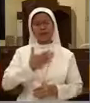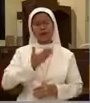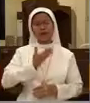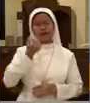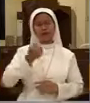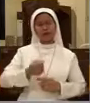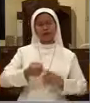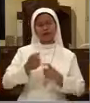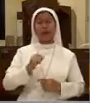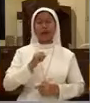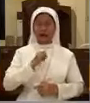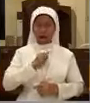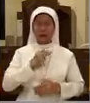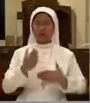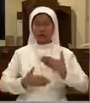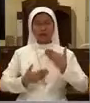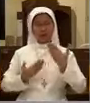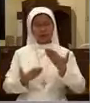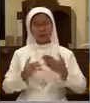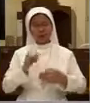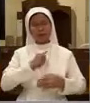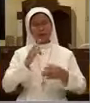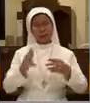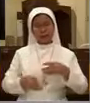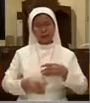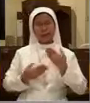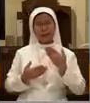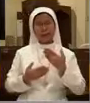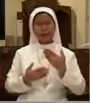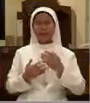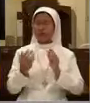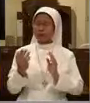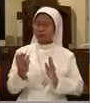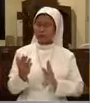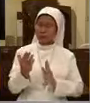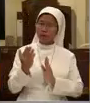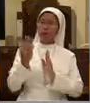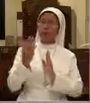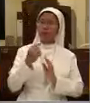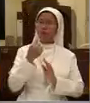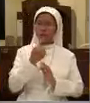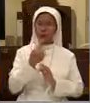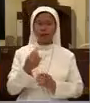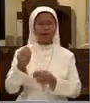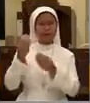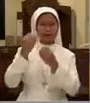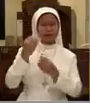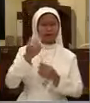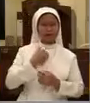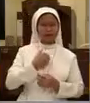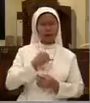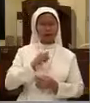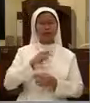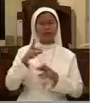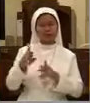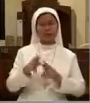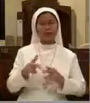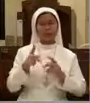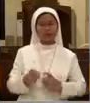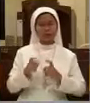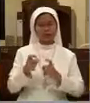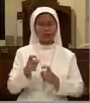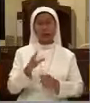rejoice. I am humble before the gift. And my joy,